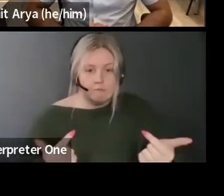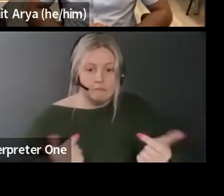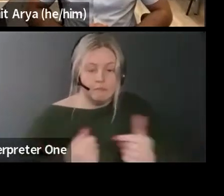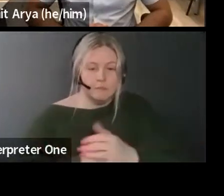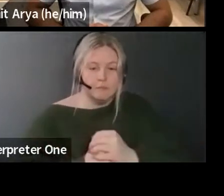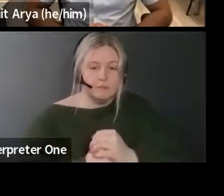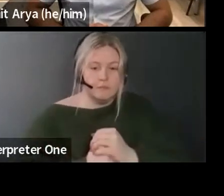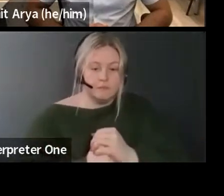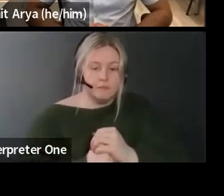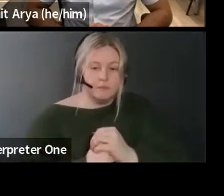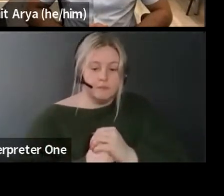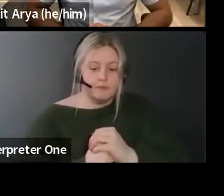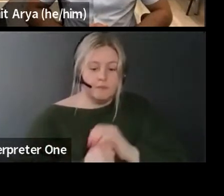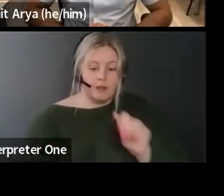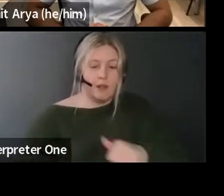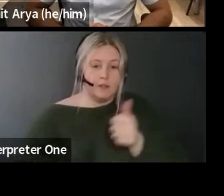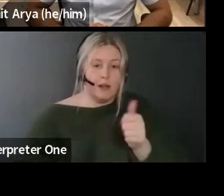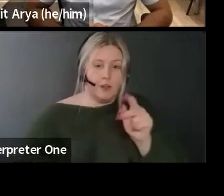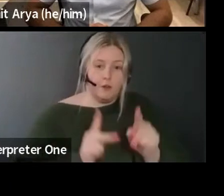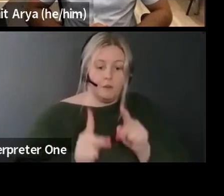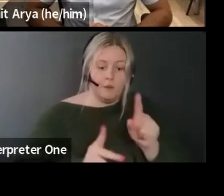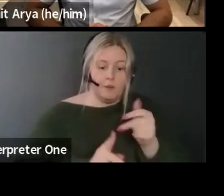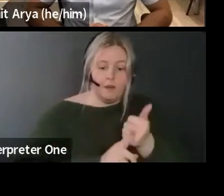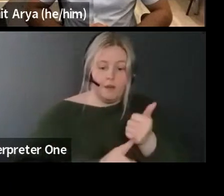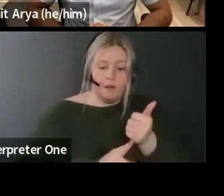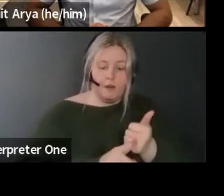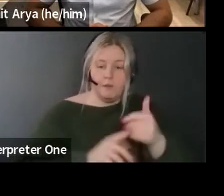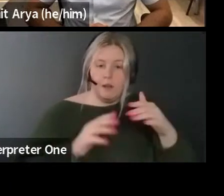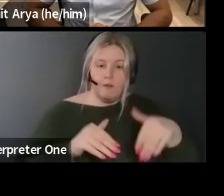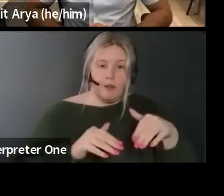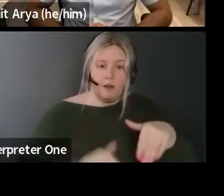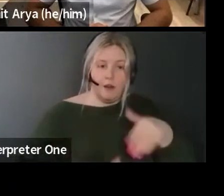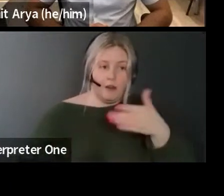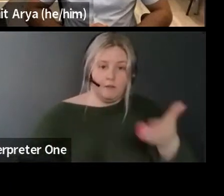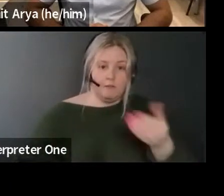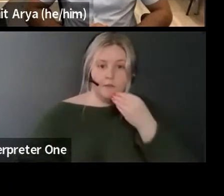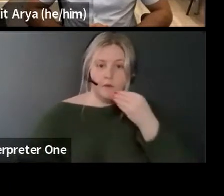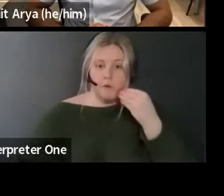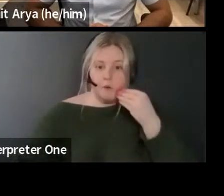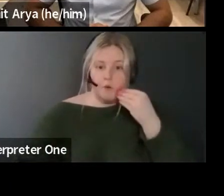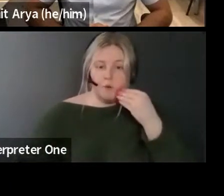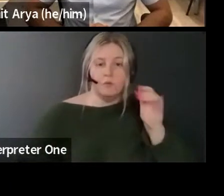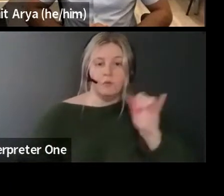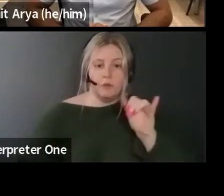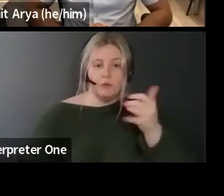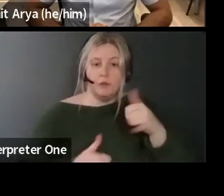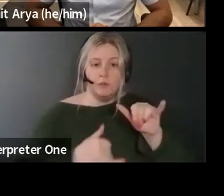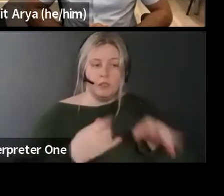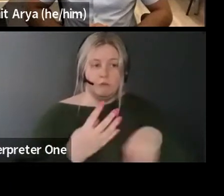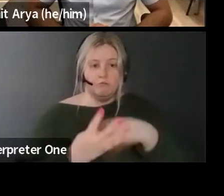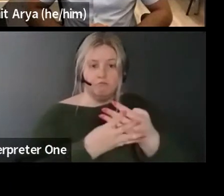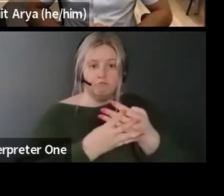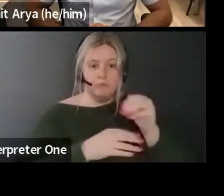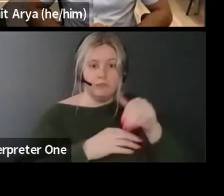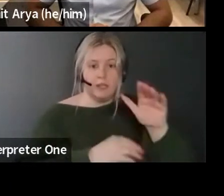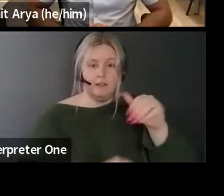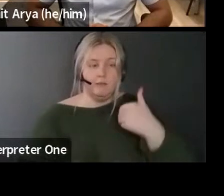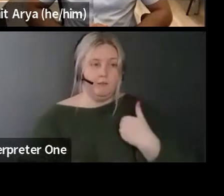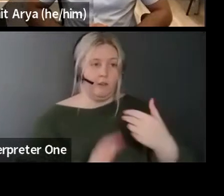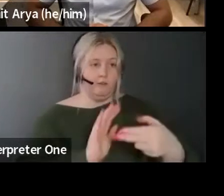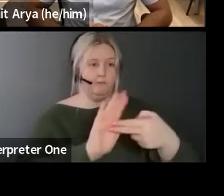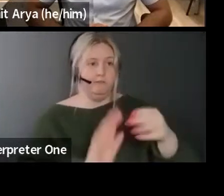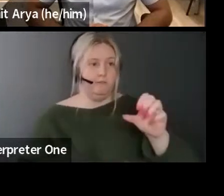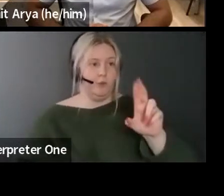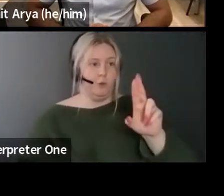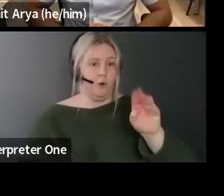also, the other people who did not end up in those homes, they also got criminalized and end up in prison, and this